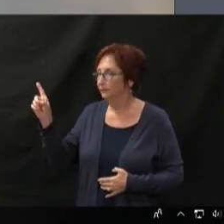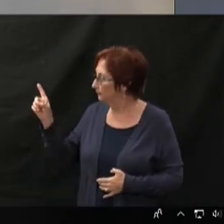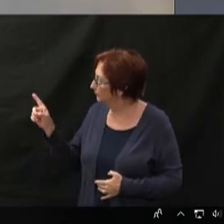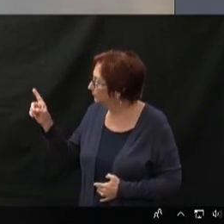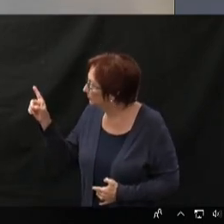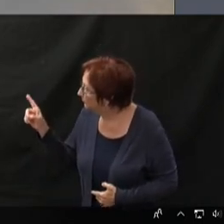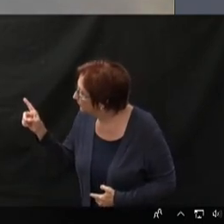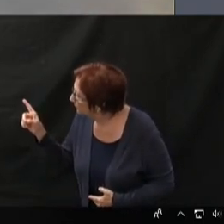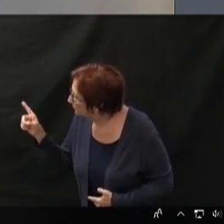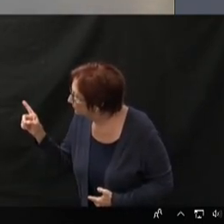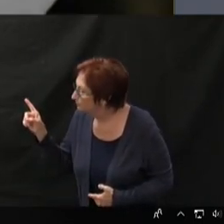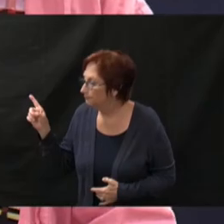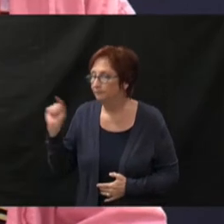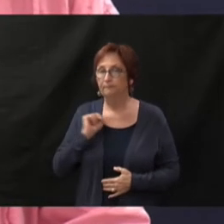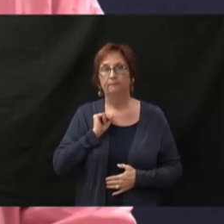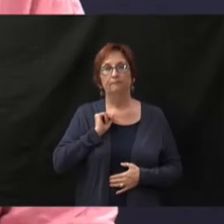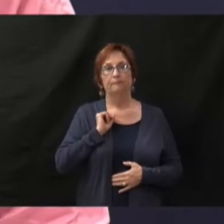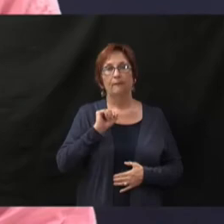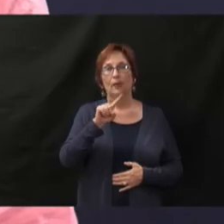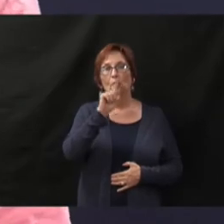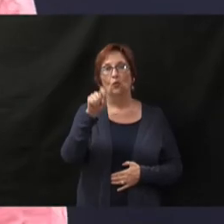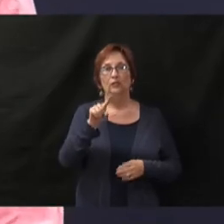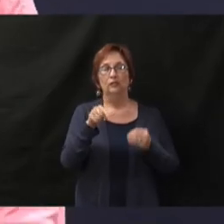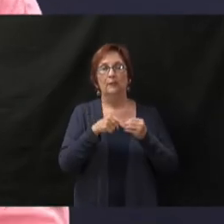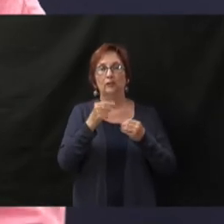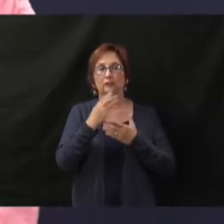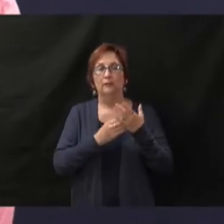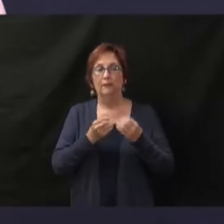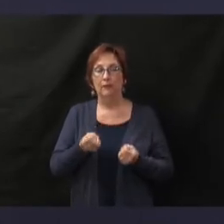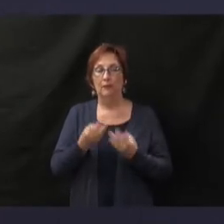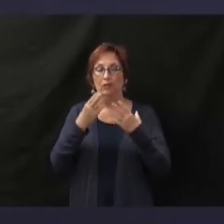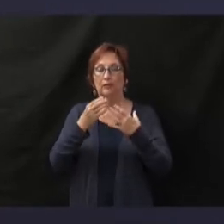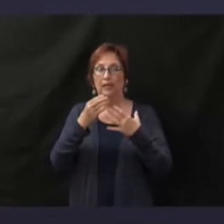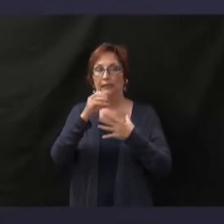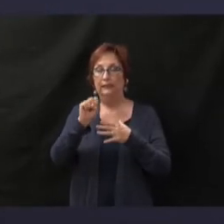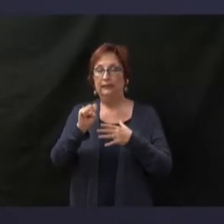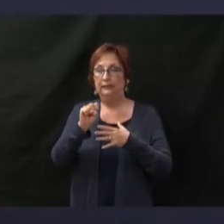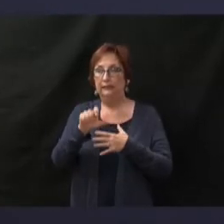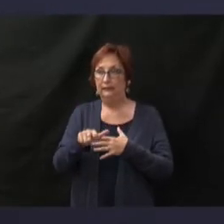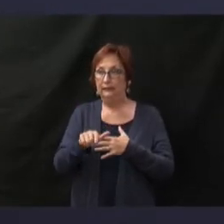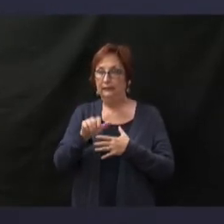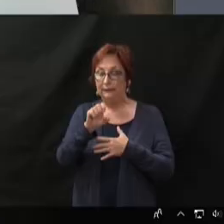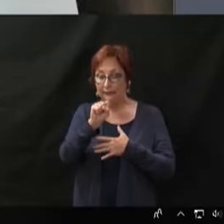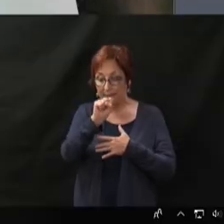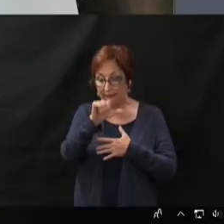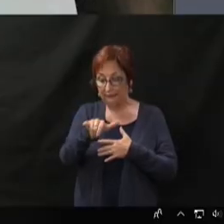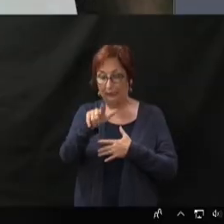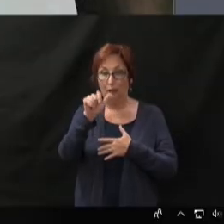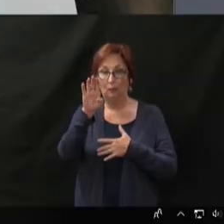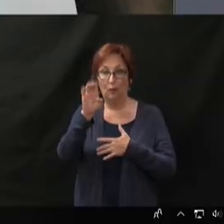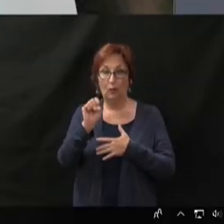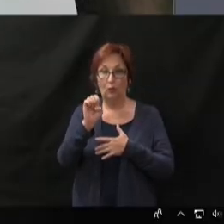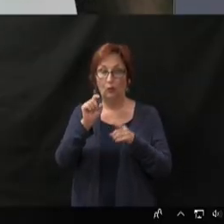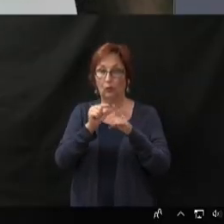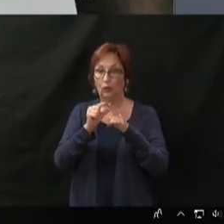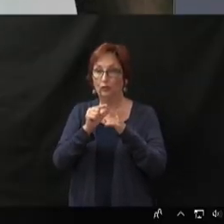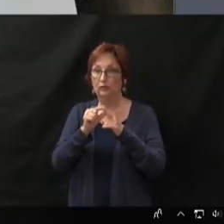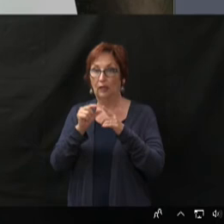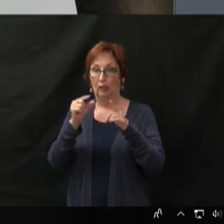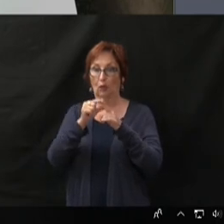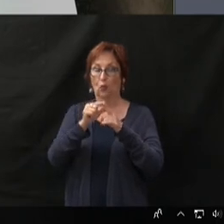Okay. Questions about some of the multi-syllable words and the word market.